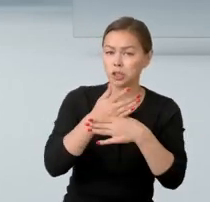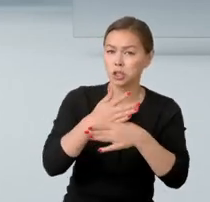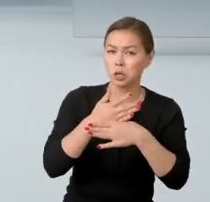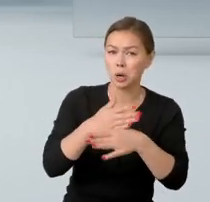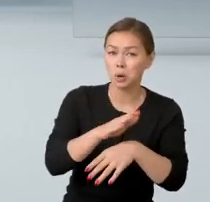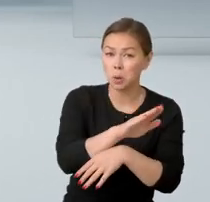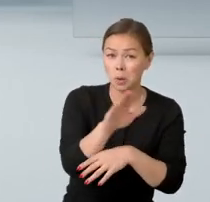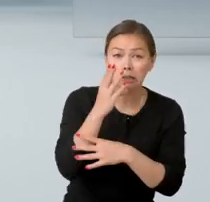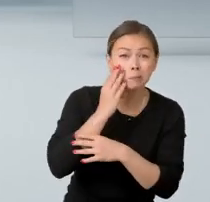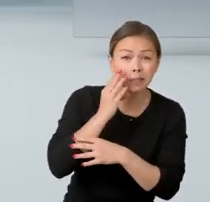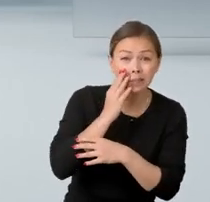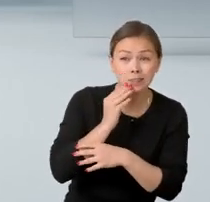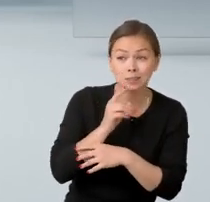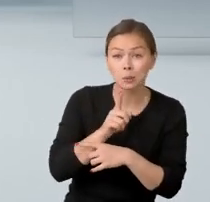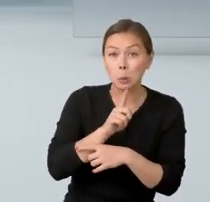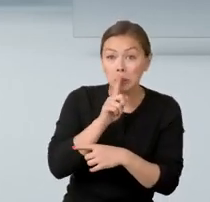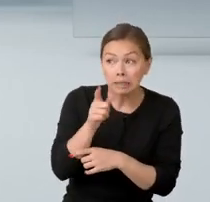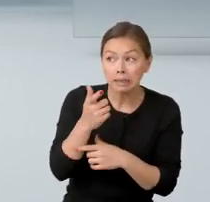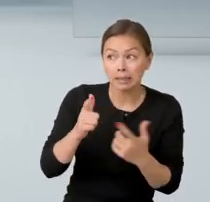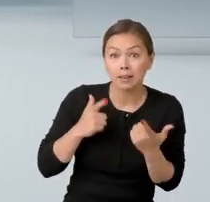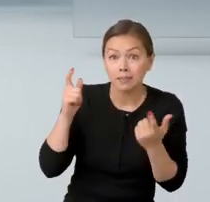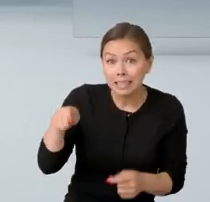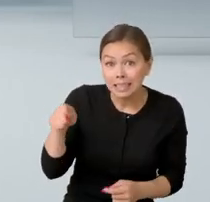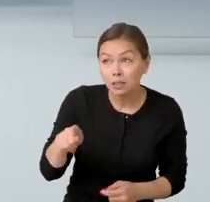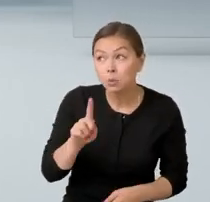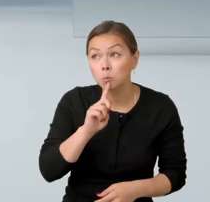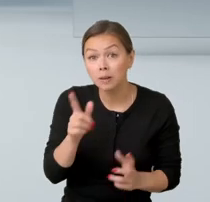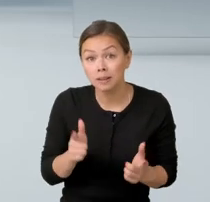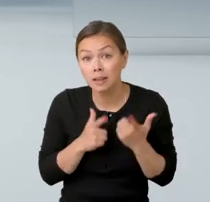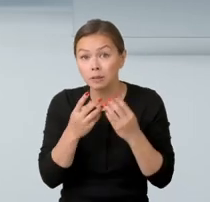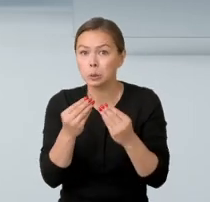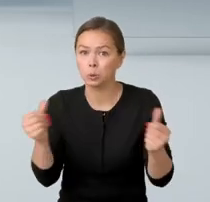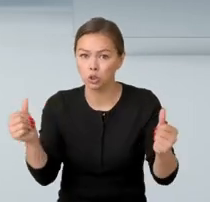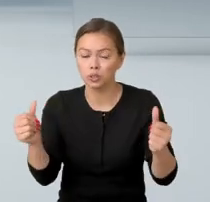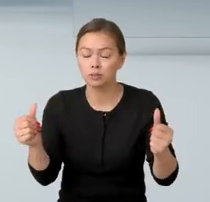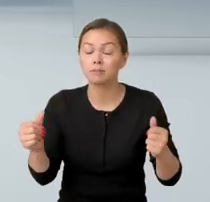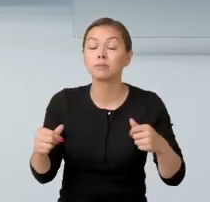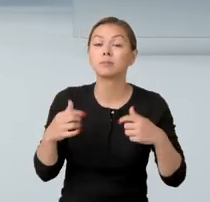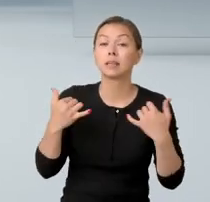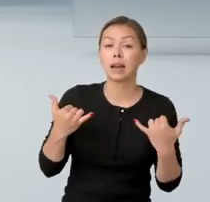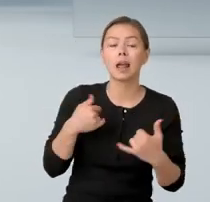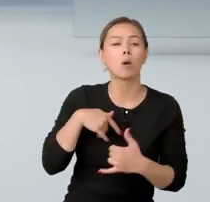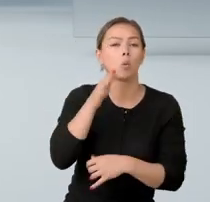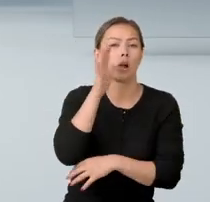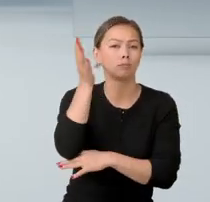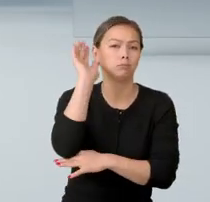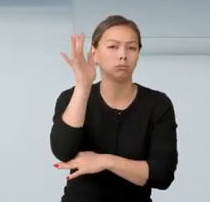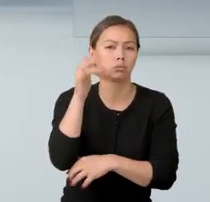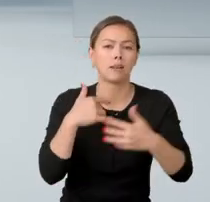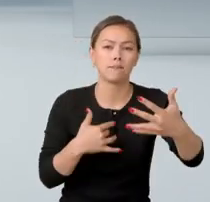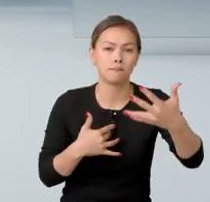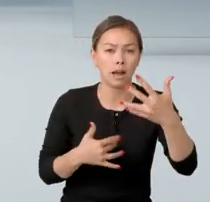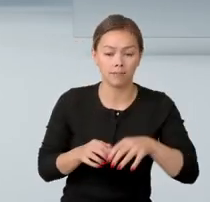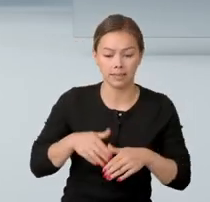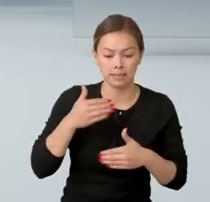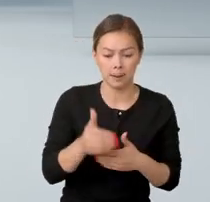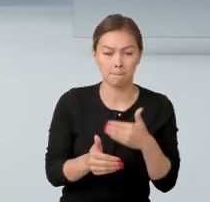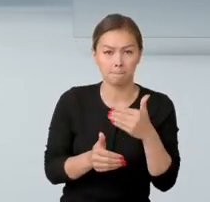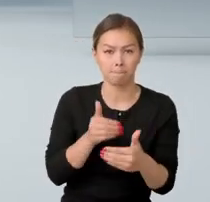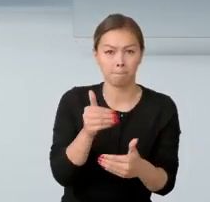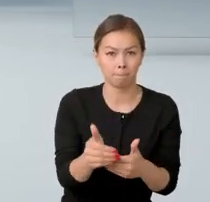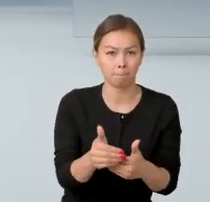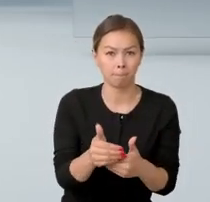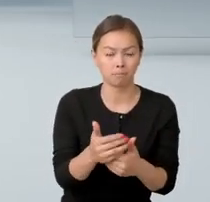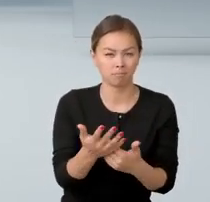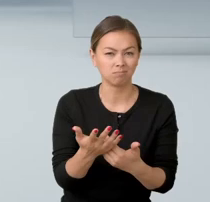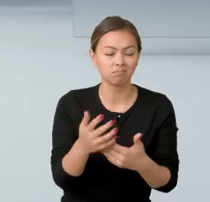based on some real life needs and real life solution decisions we represent the five-step method we created